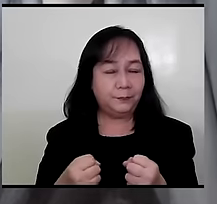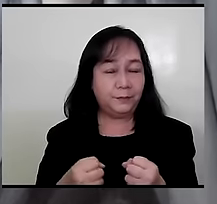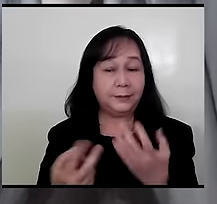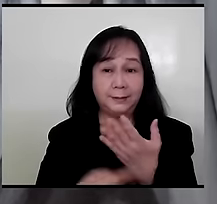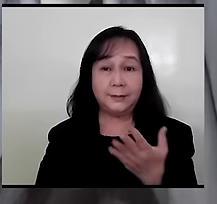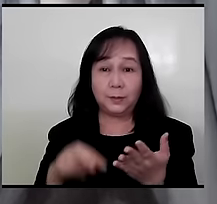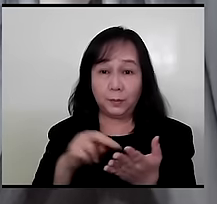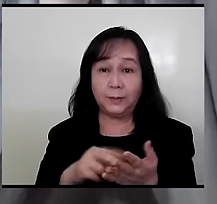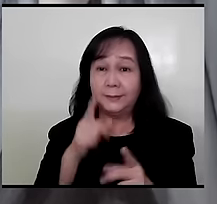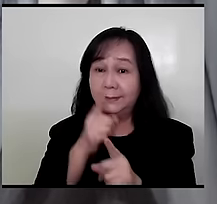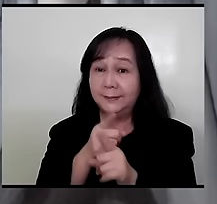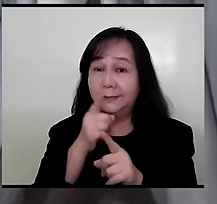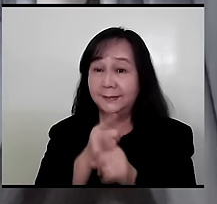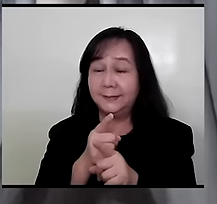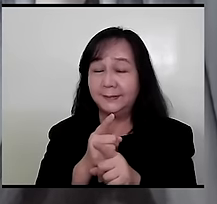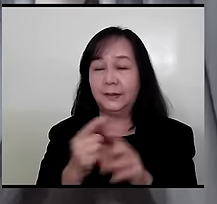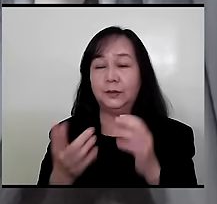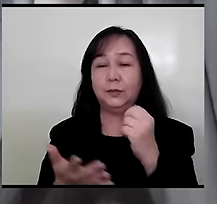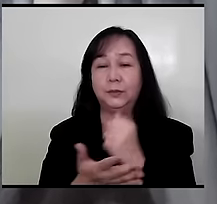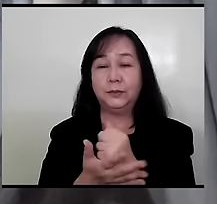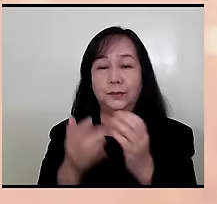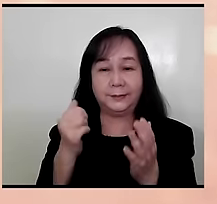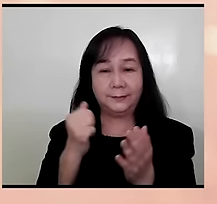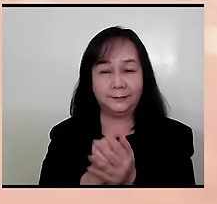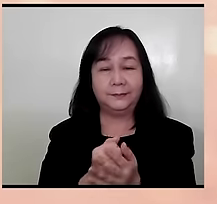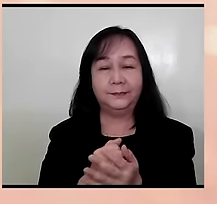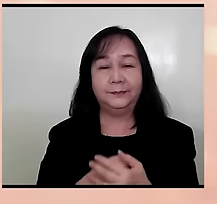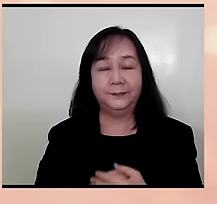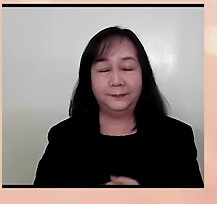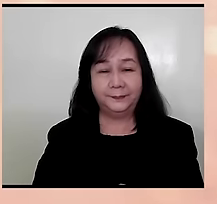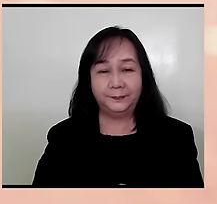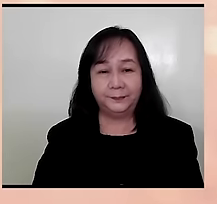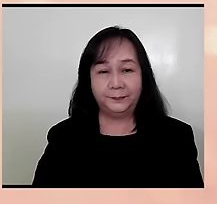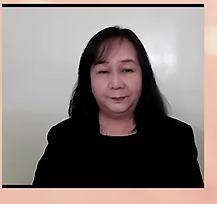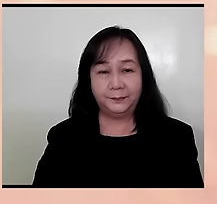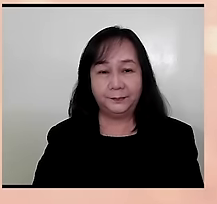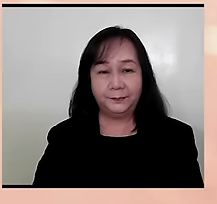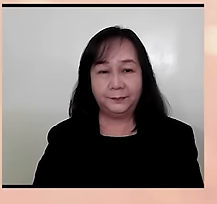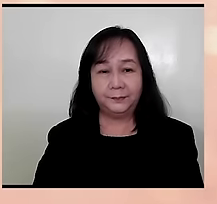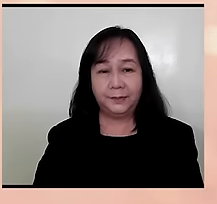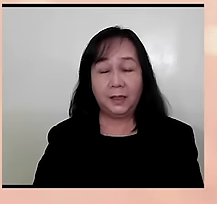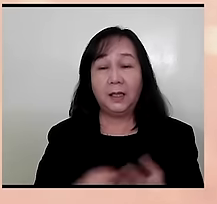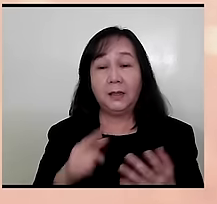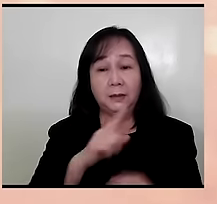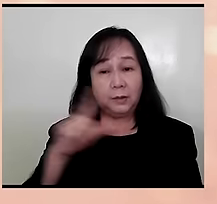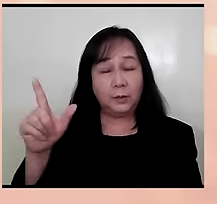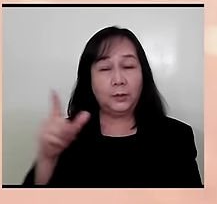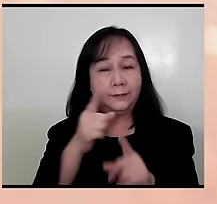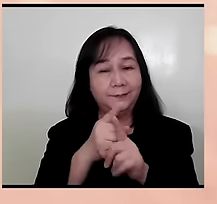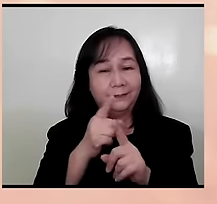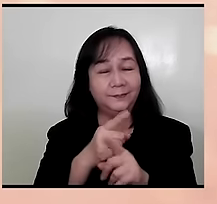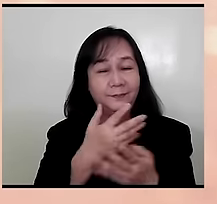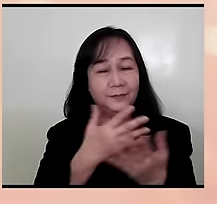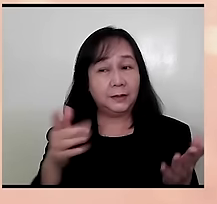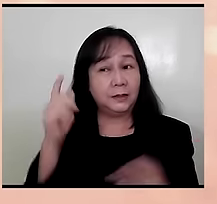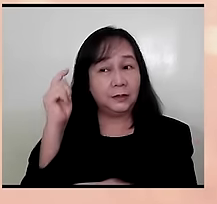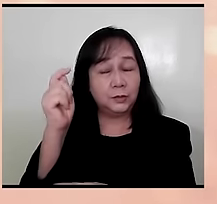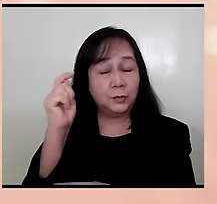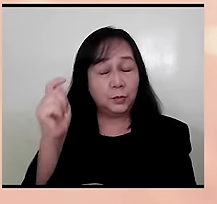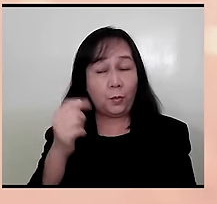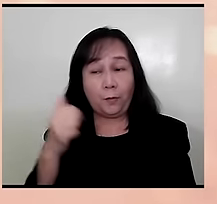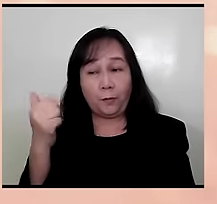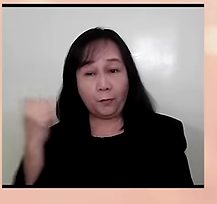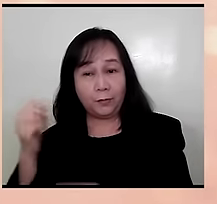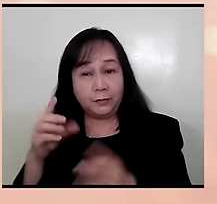in fact the crucified one. The Lord assured him that the testimony of his fellow